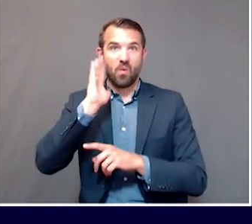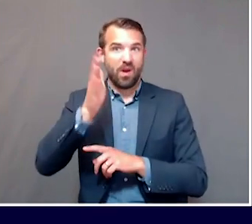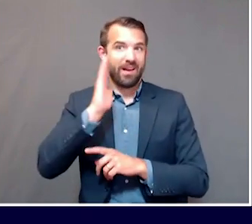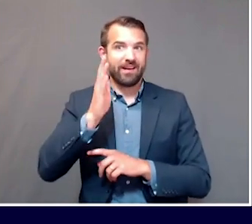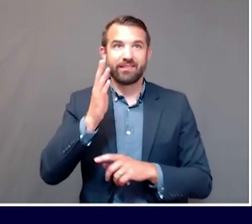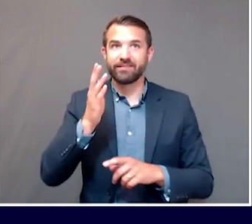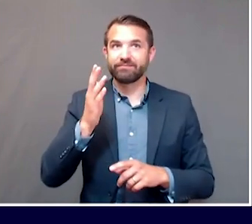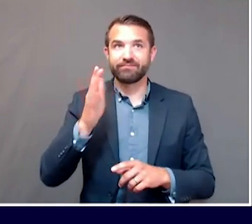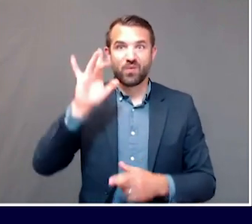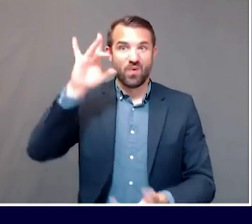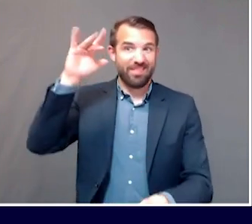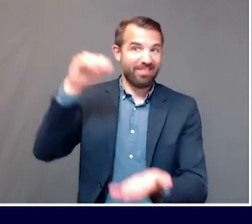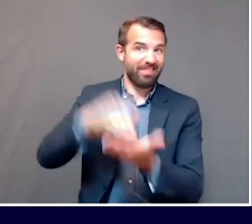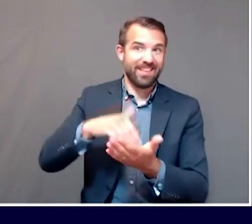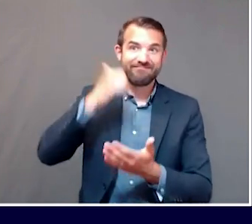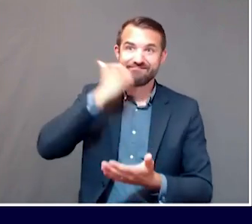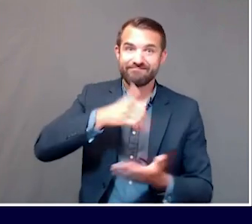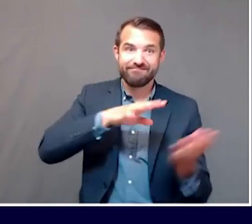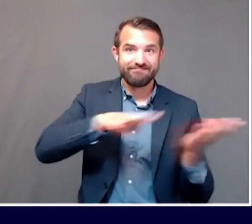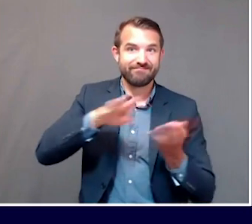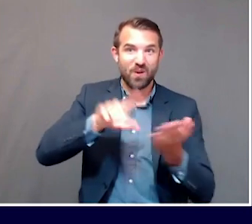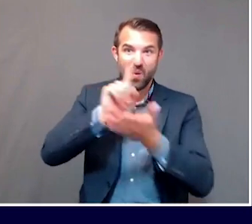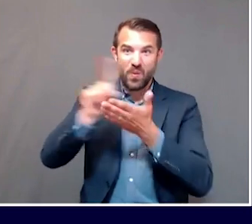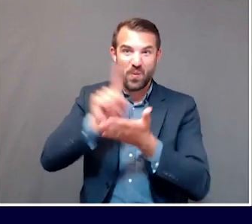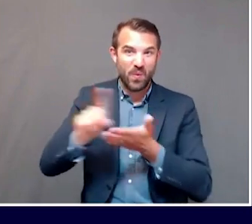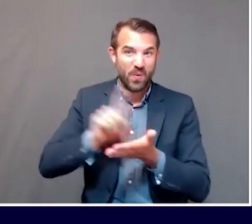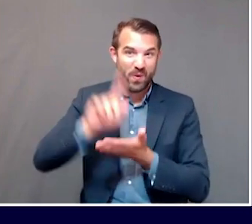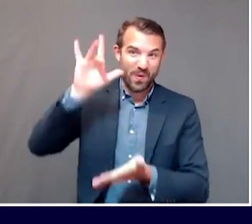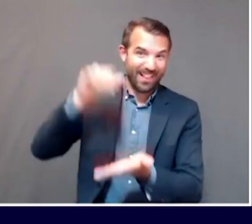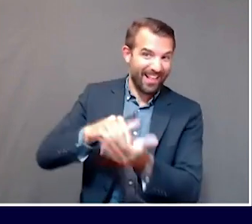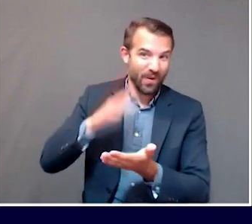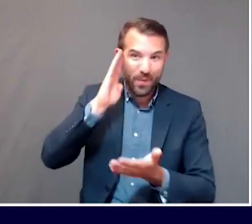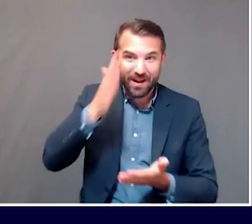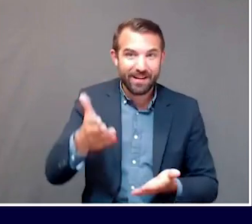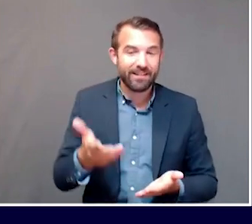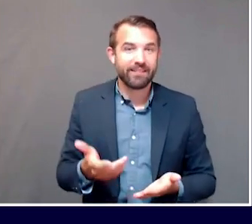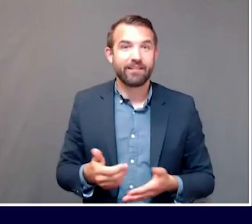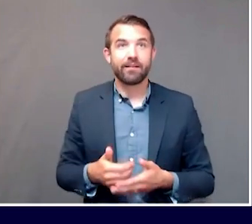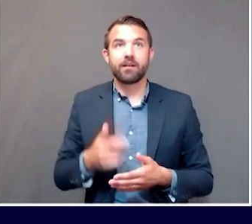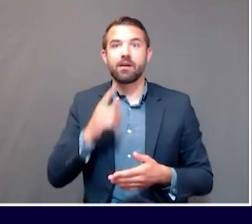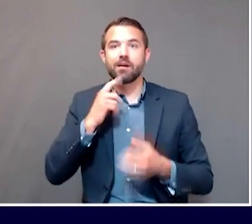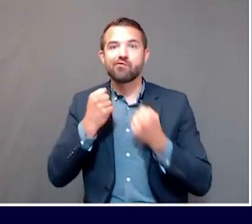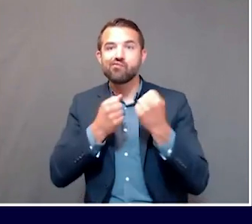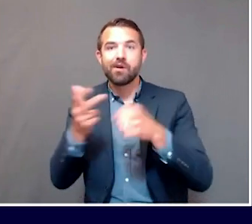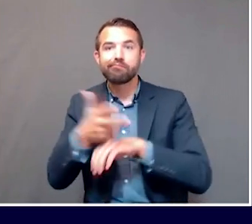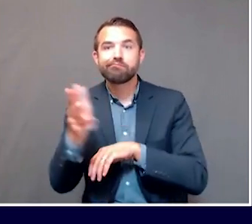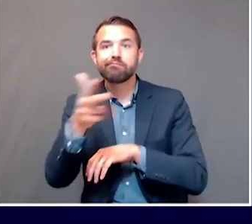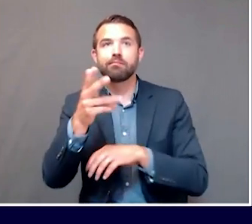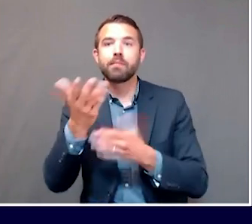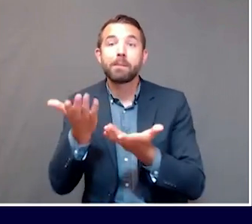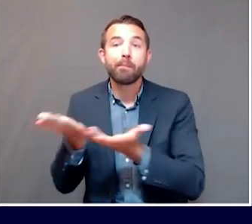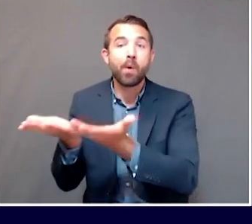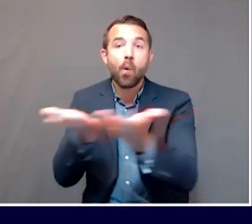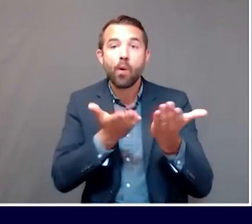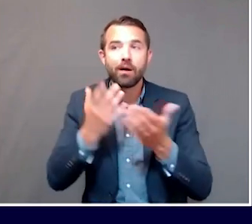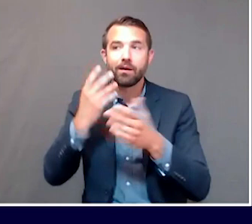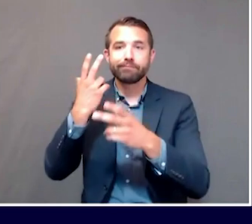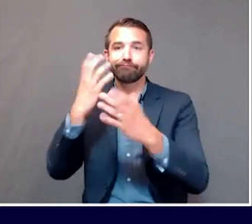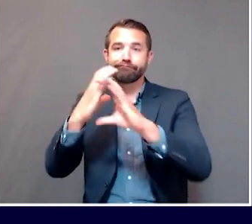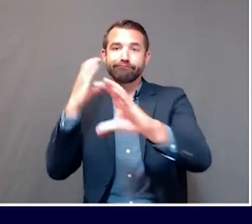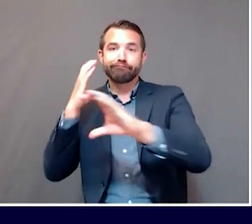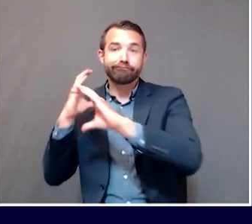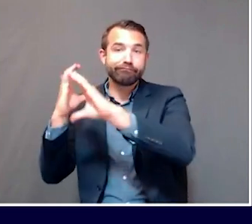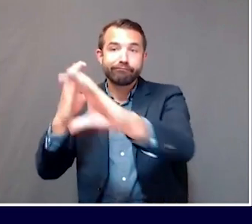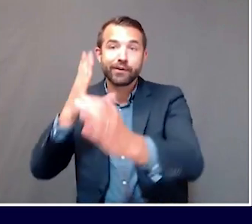sites. So we will be ramping that testing capacity up in the state dramatically, partly for visitors, but also for Maine residents. Again,